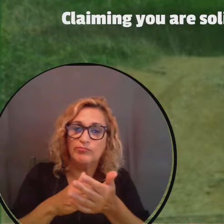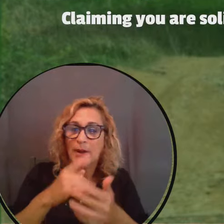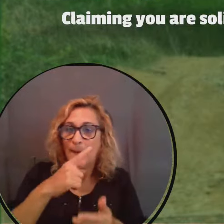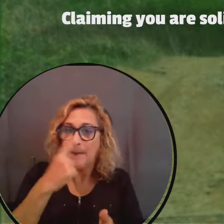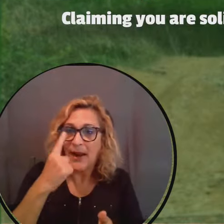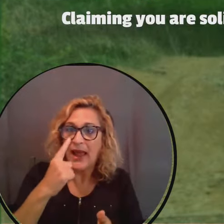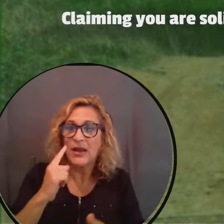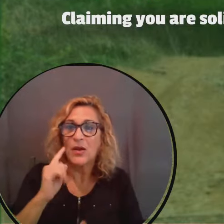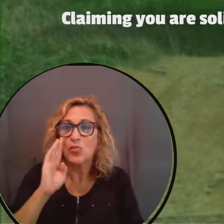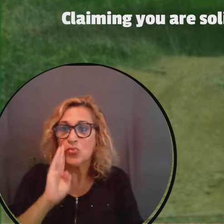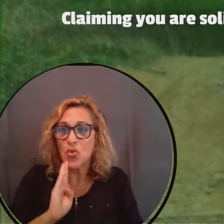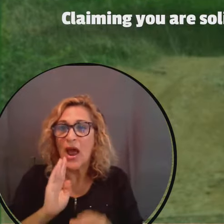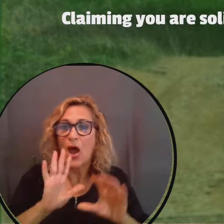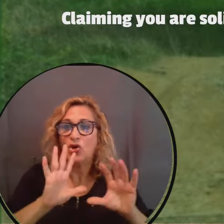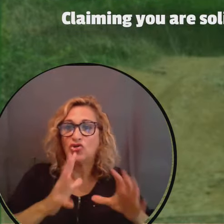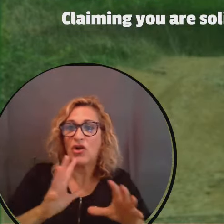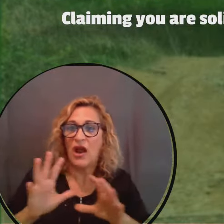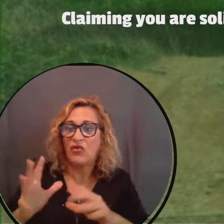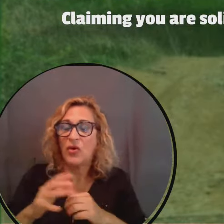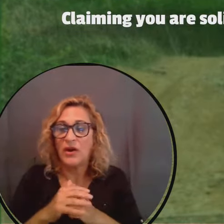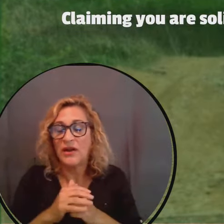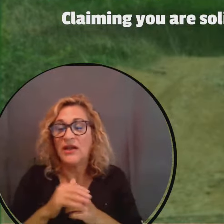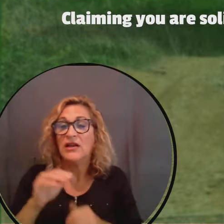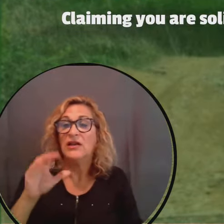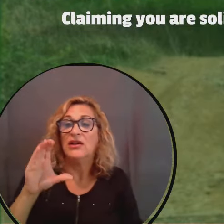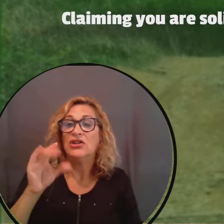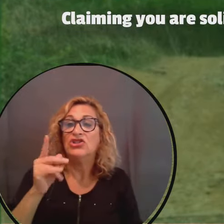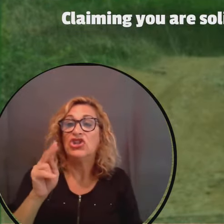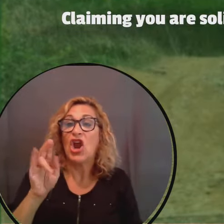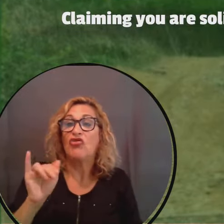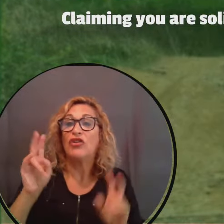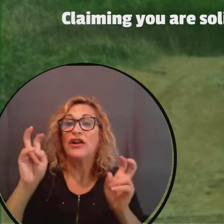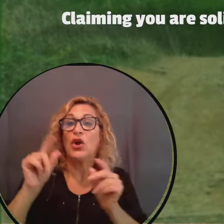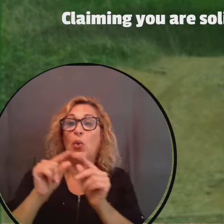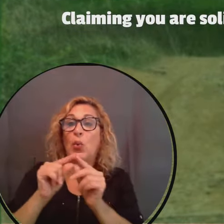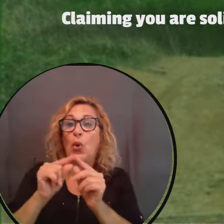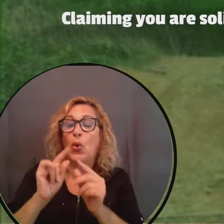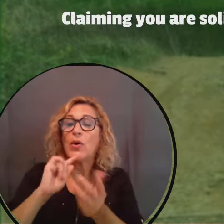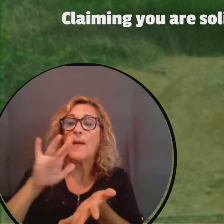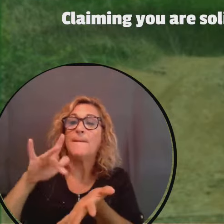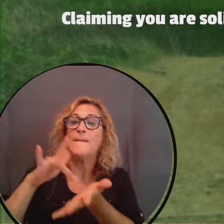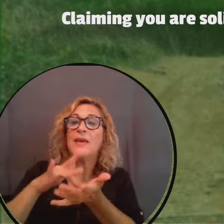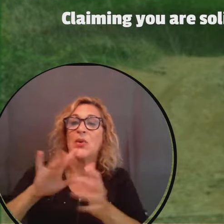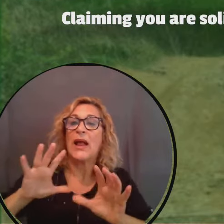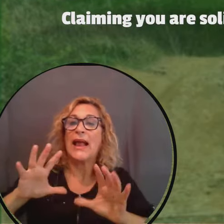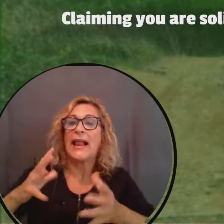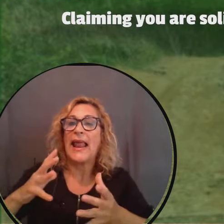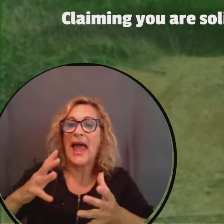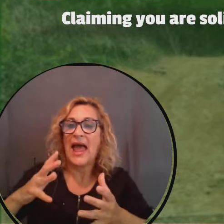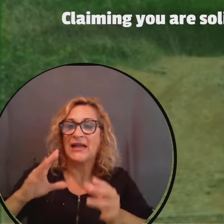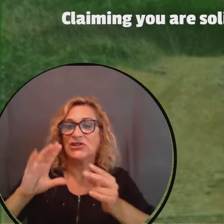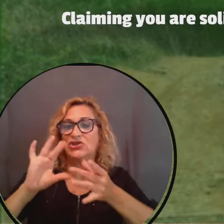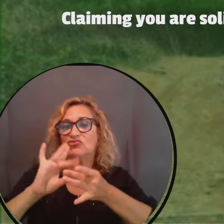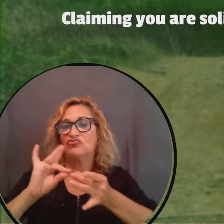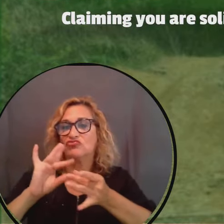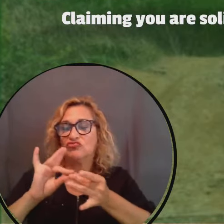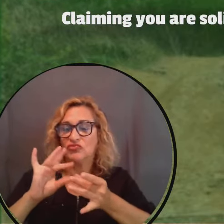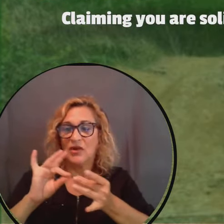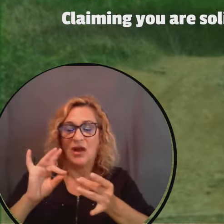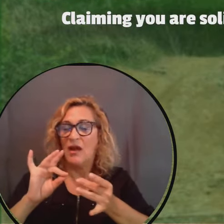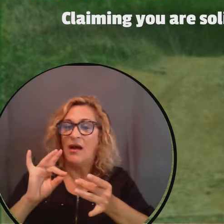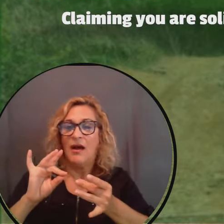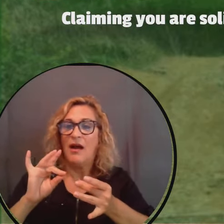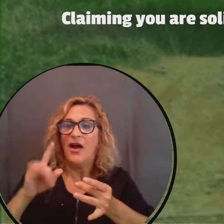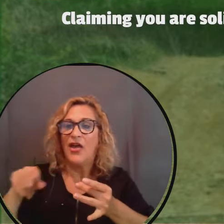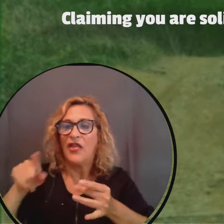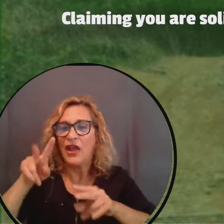of charity as a white middle class phenomenon, there's no case law. There are no prosecutions, right? So this is an area of like developing law. So I tried to